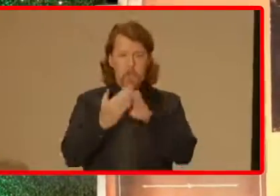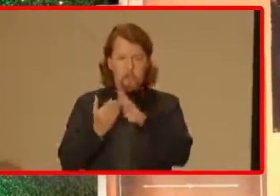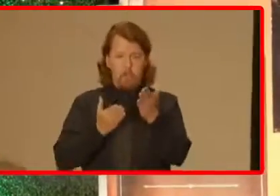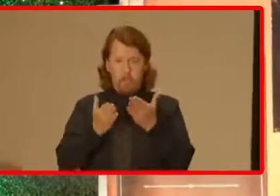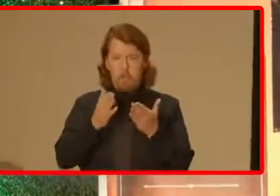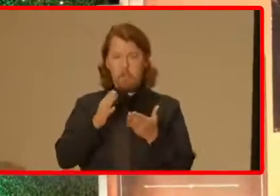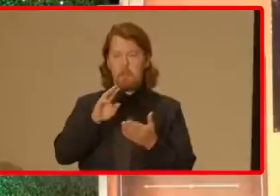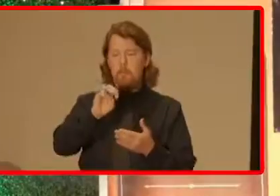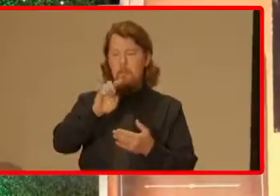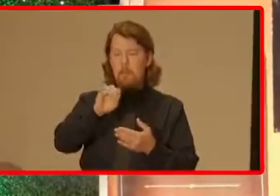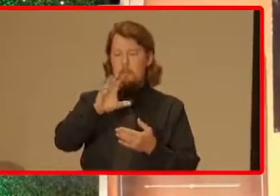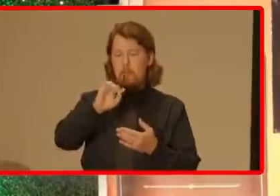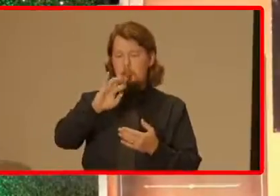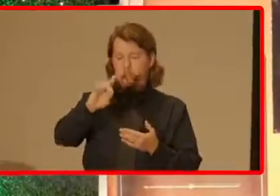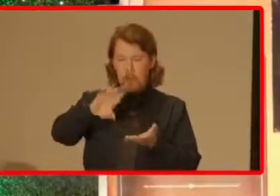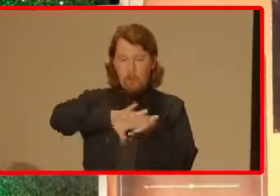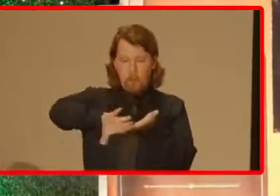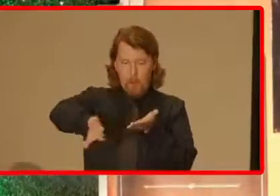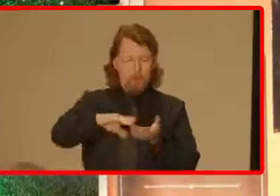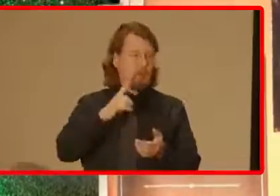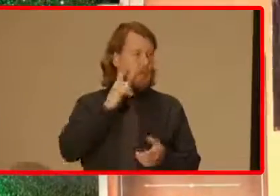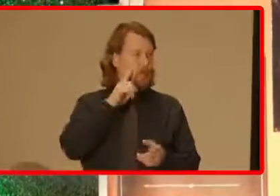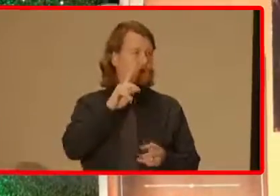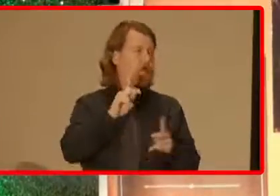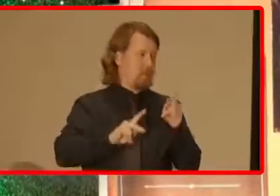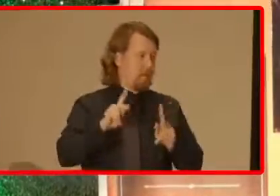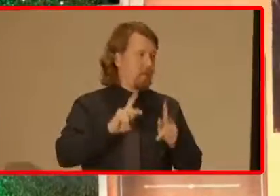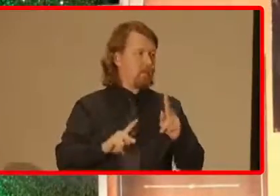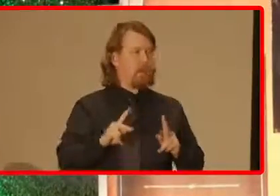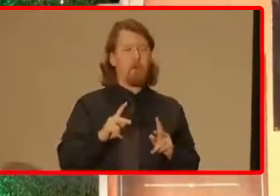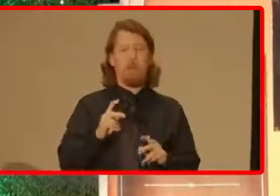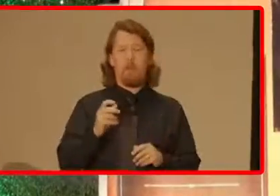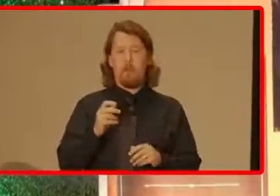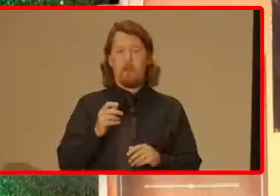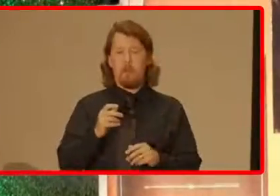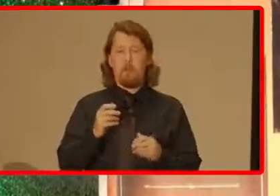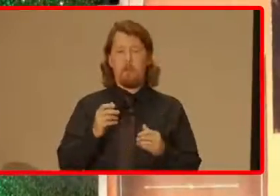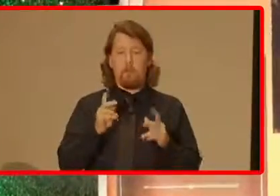waiver to individuals in crisis and those with critical needs.